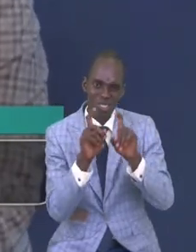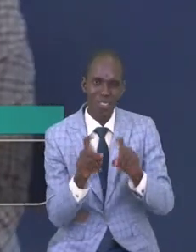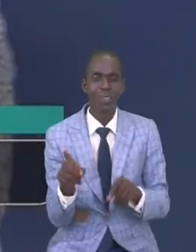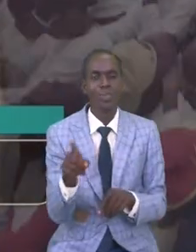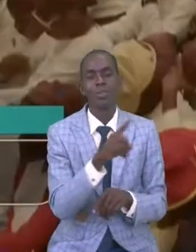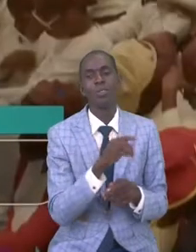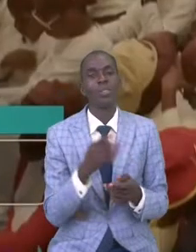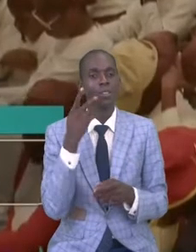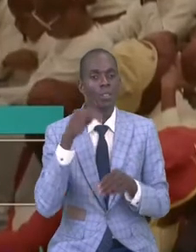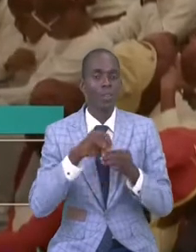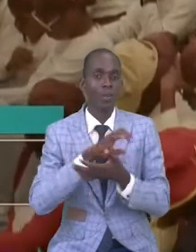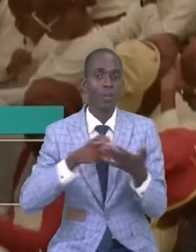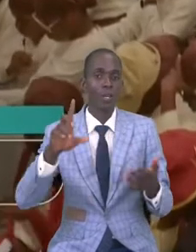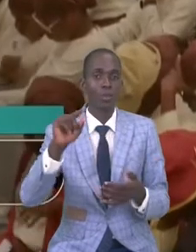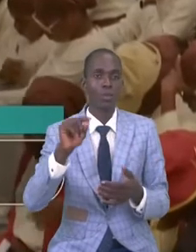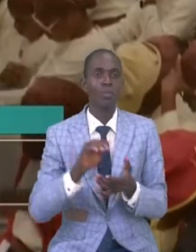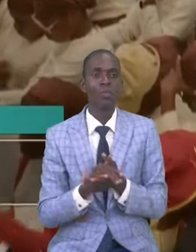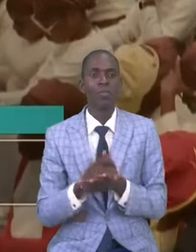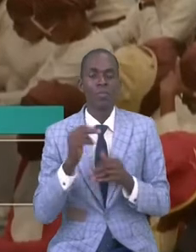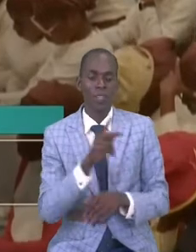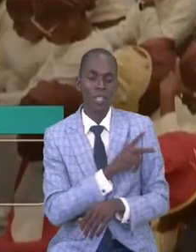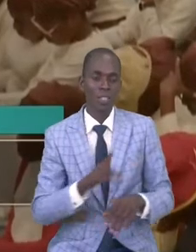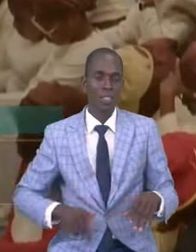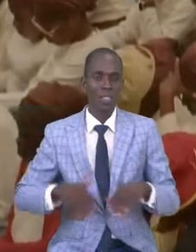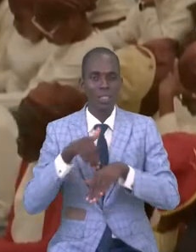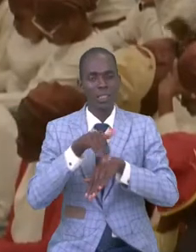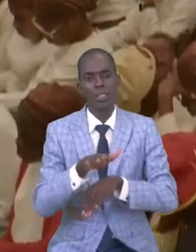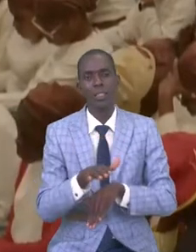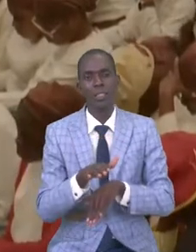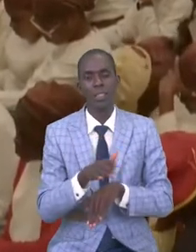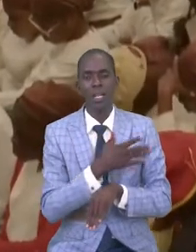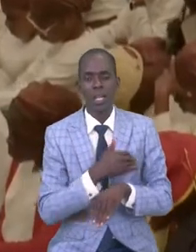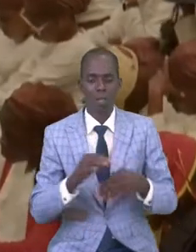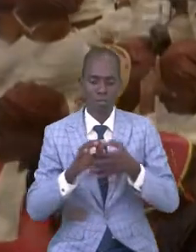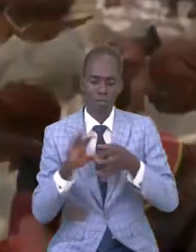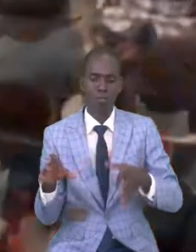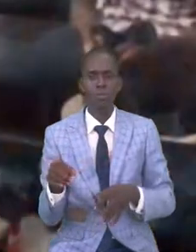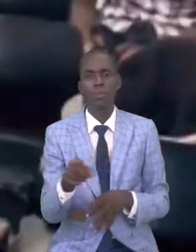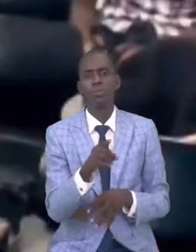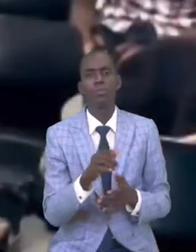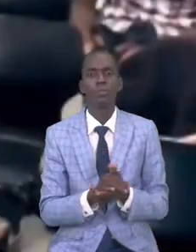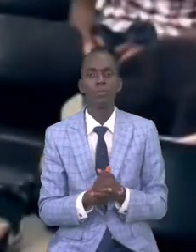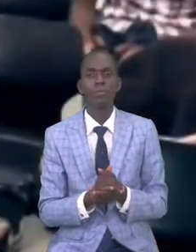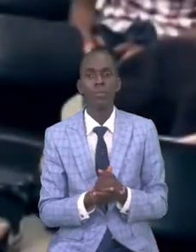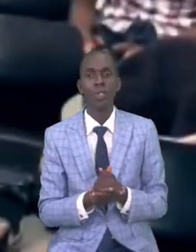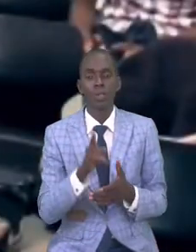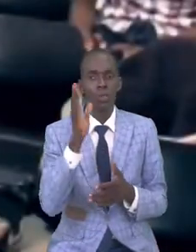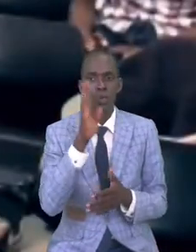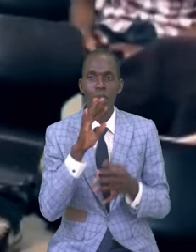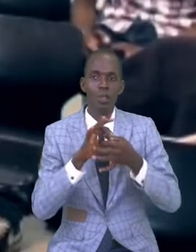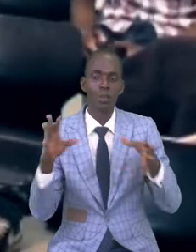20 there. The king sent and loosed him. You'll be